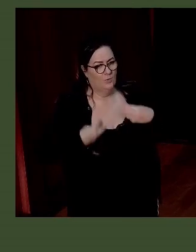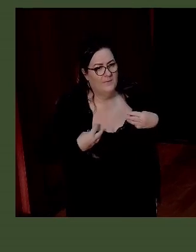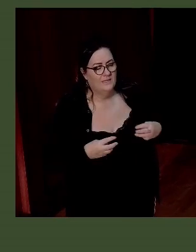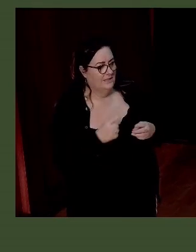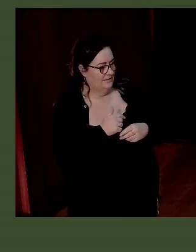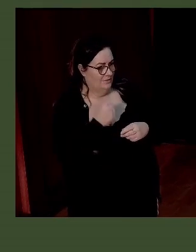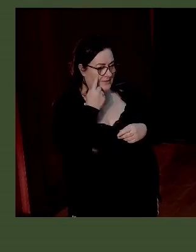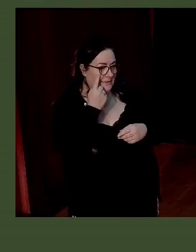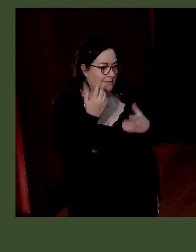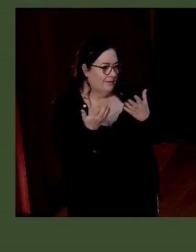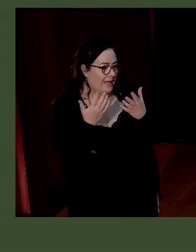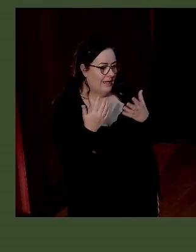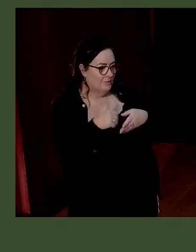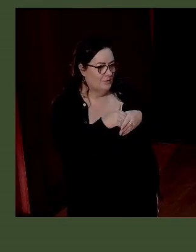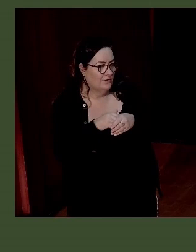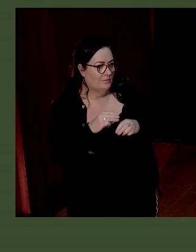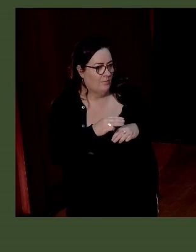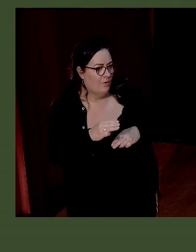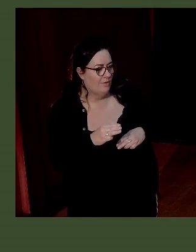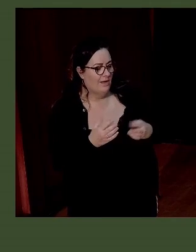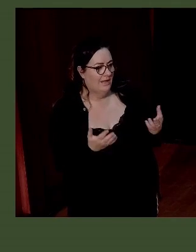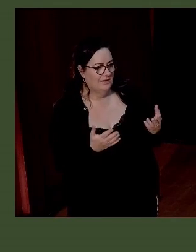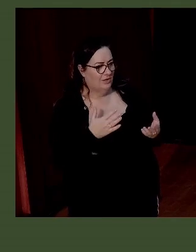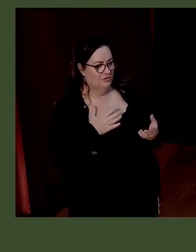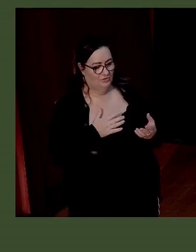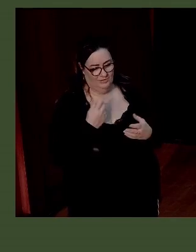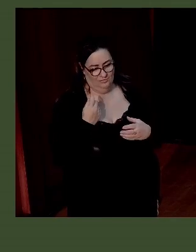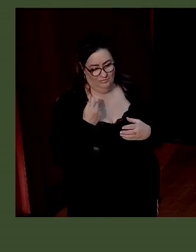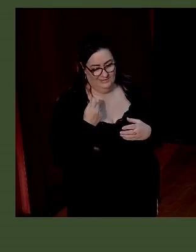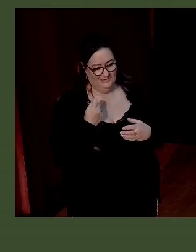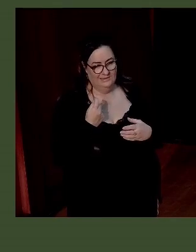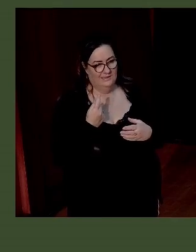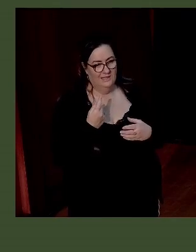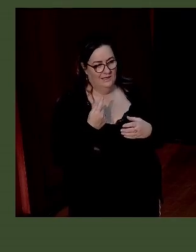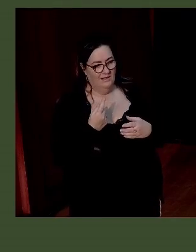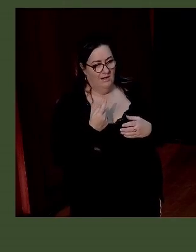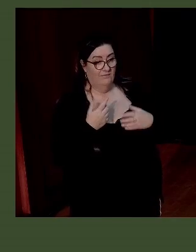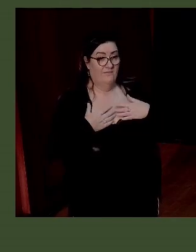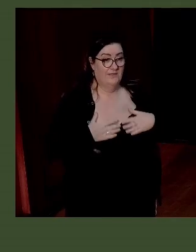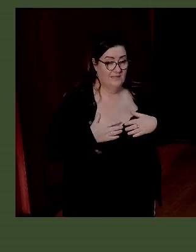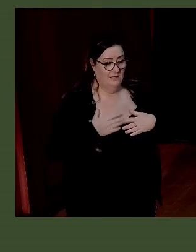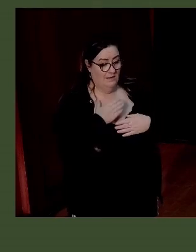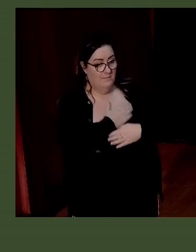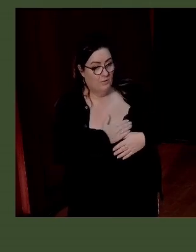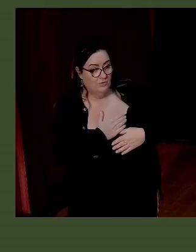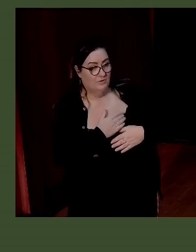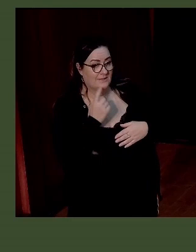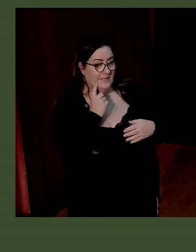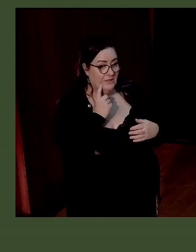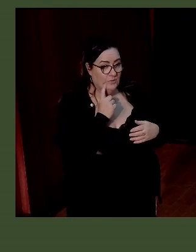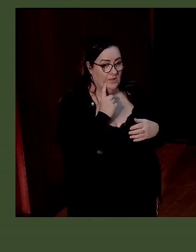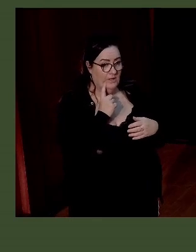help highlight a discounting, until relatively recently, of the physical, emotional,